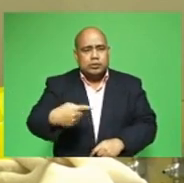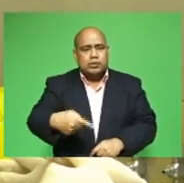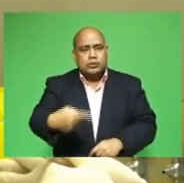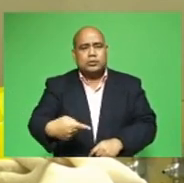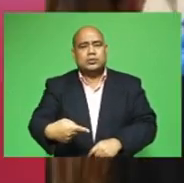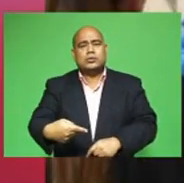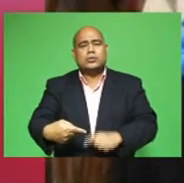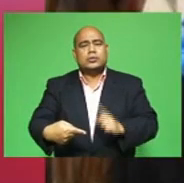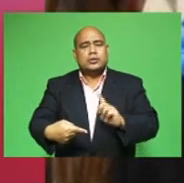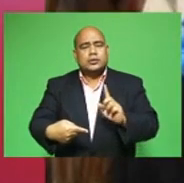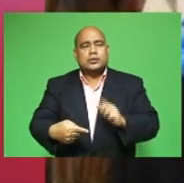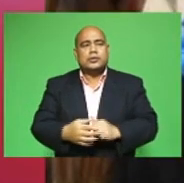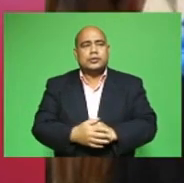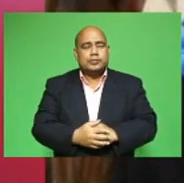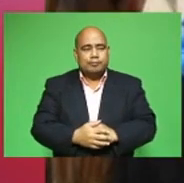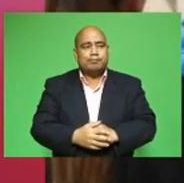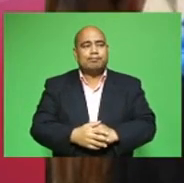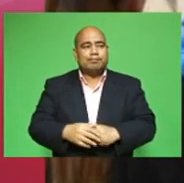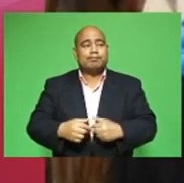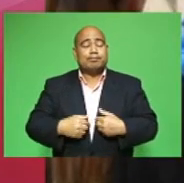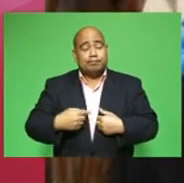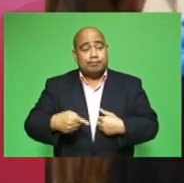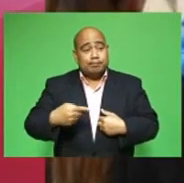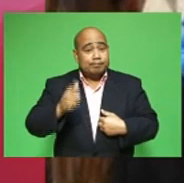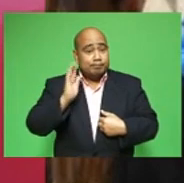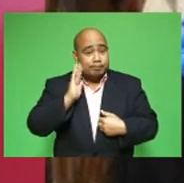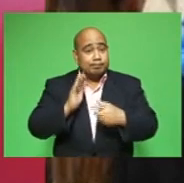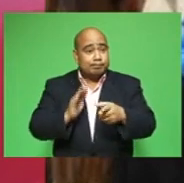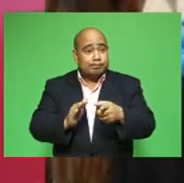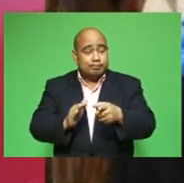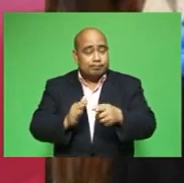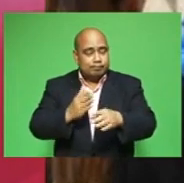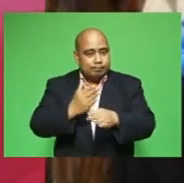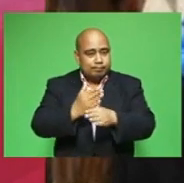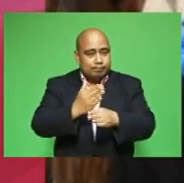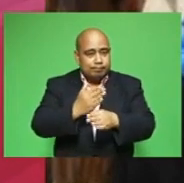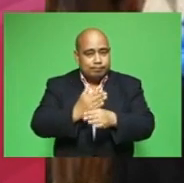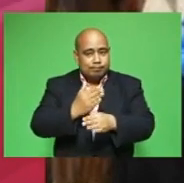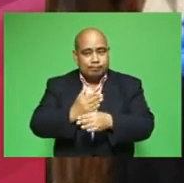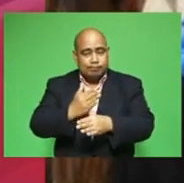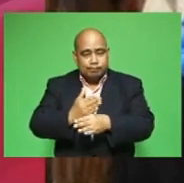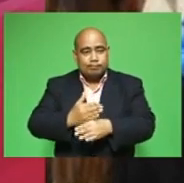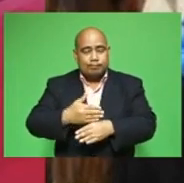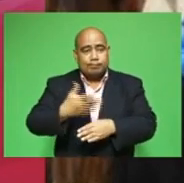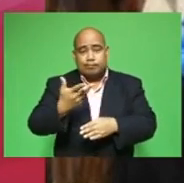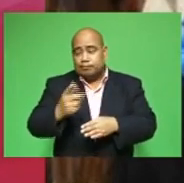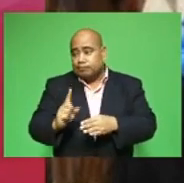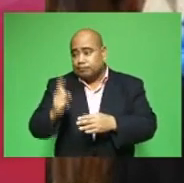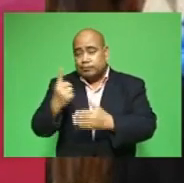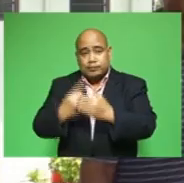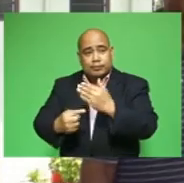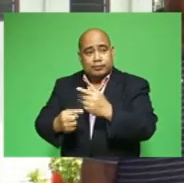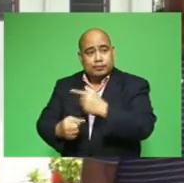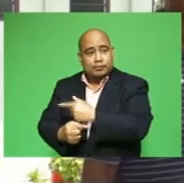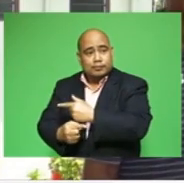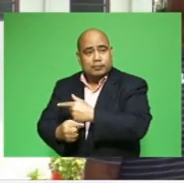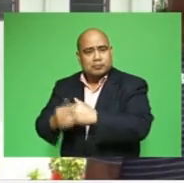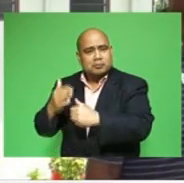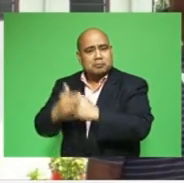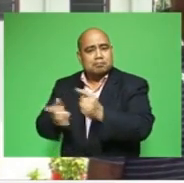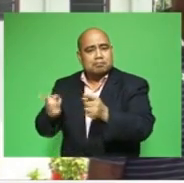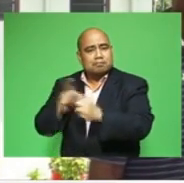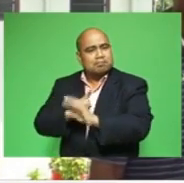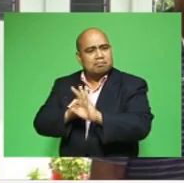function as much as it is when we initially had our first case. So that doesn't change. The amount of testing doesn't change. In